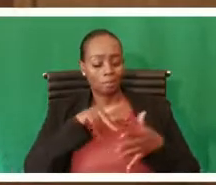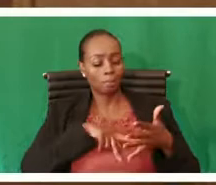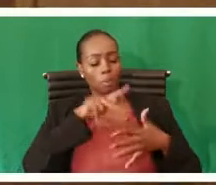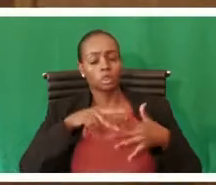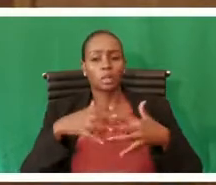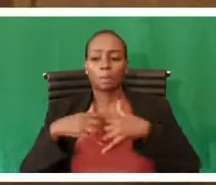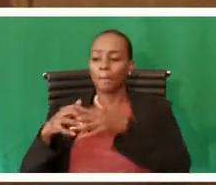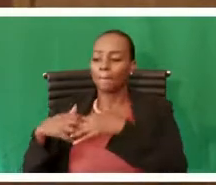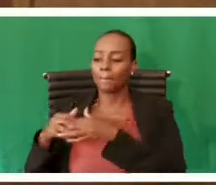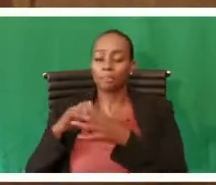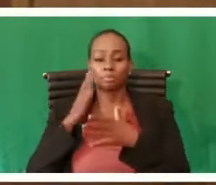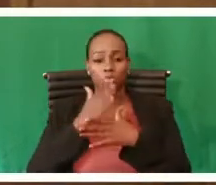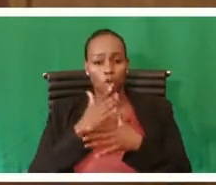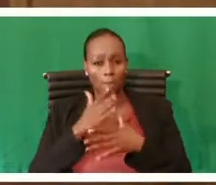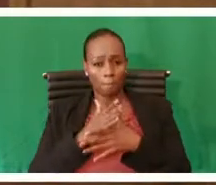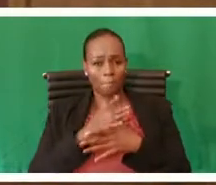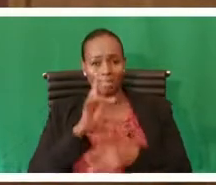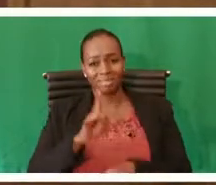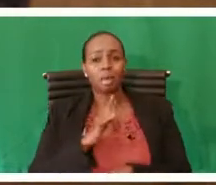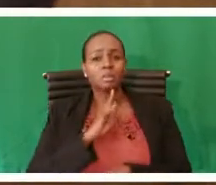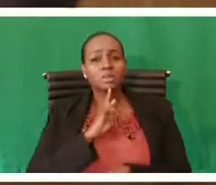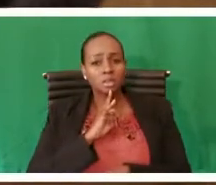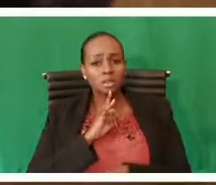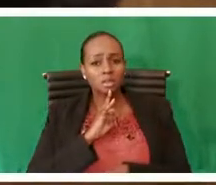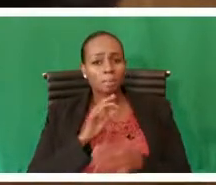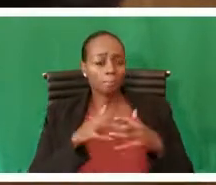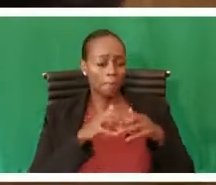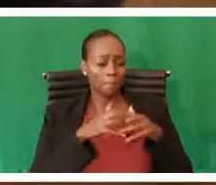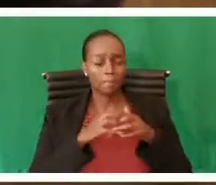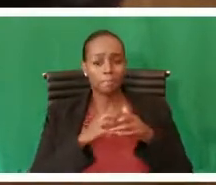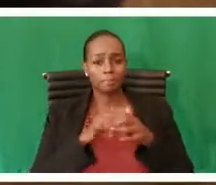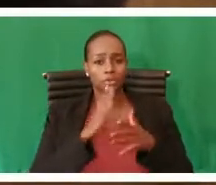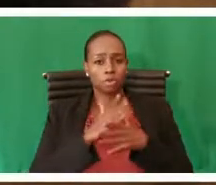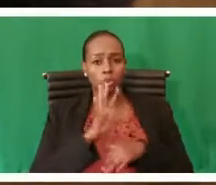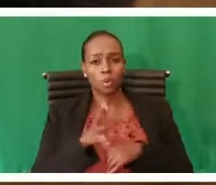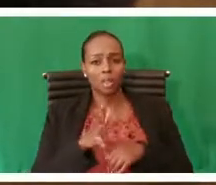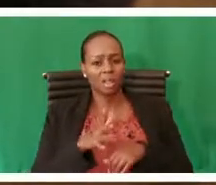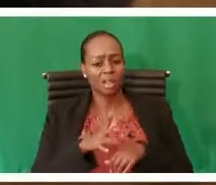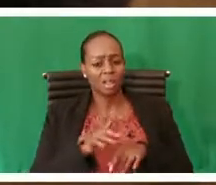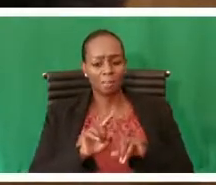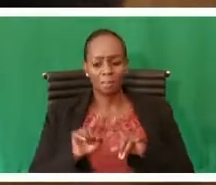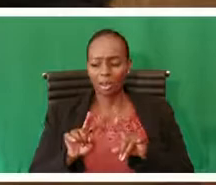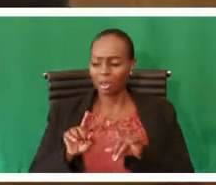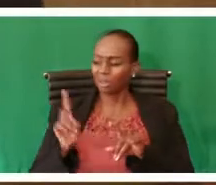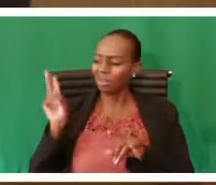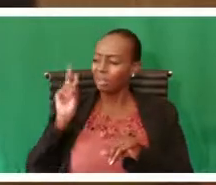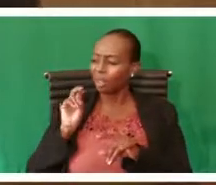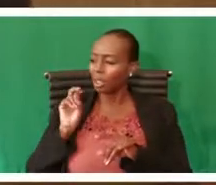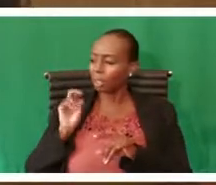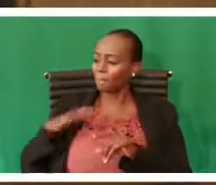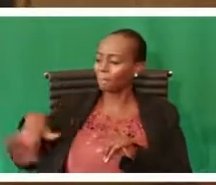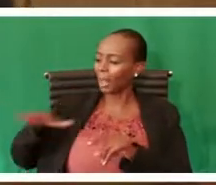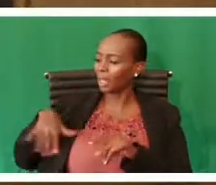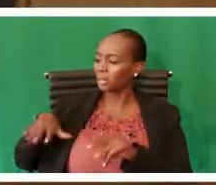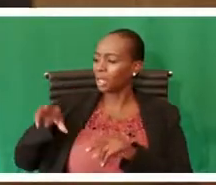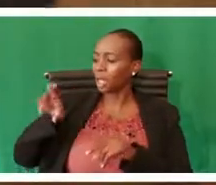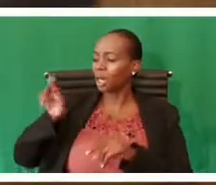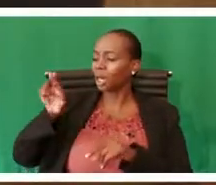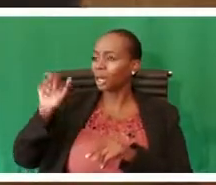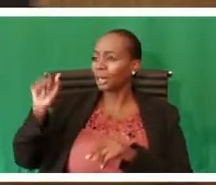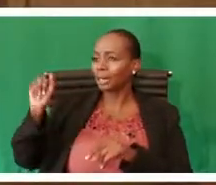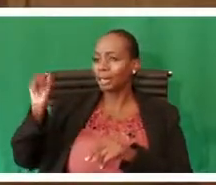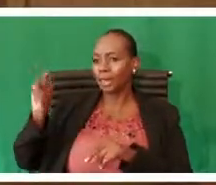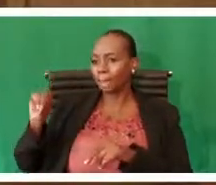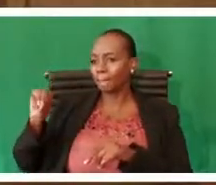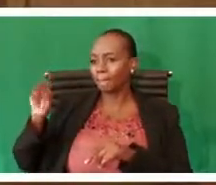the province. And I never heard talking about Ramkraal. And is Ramkraal going to be